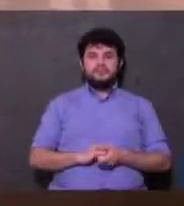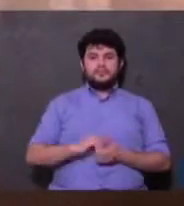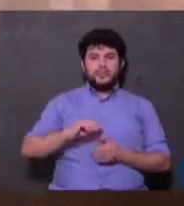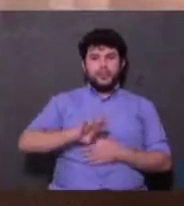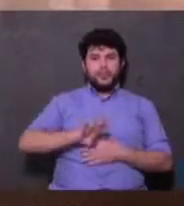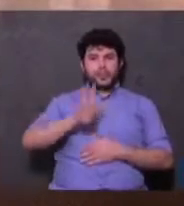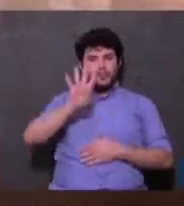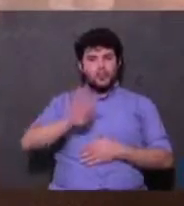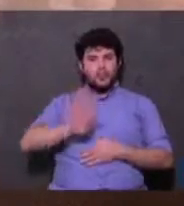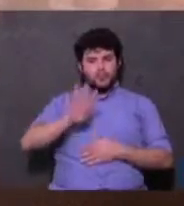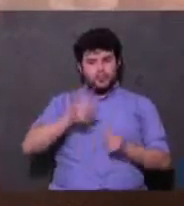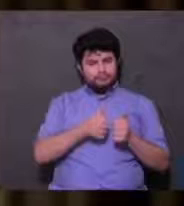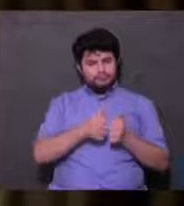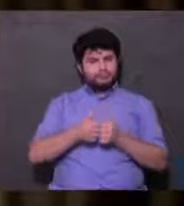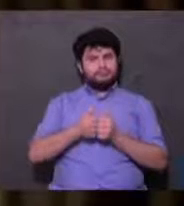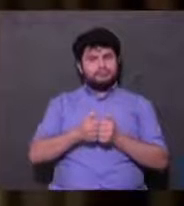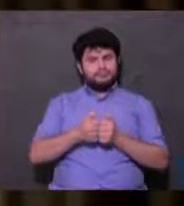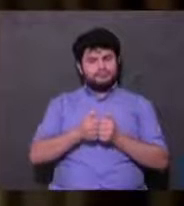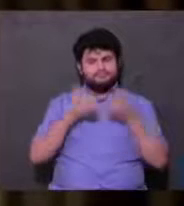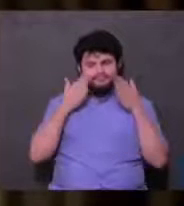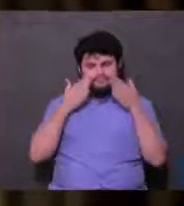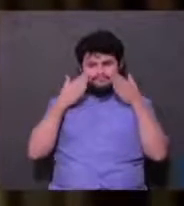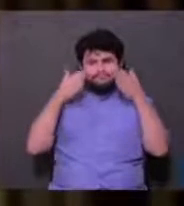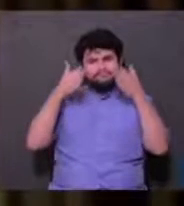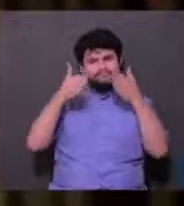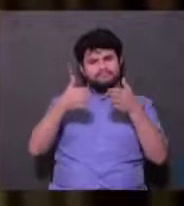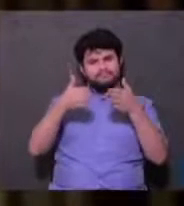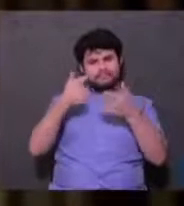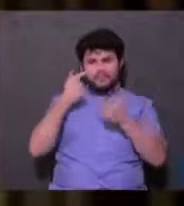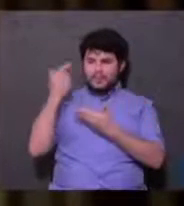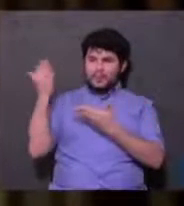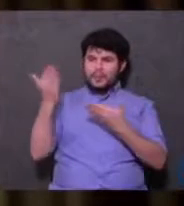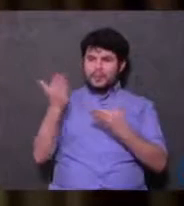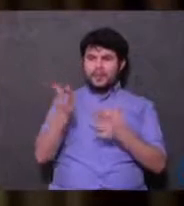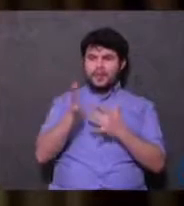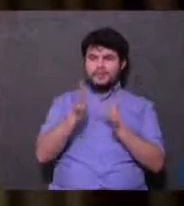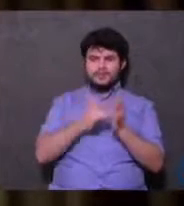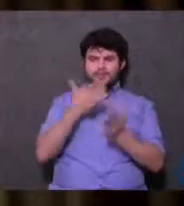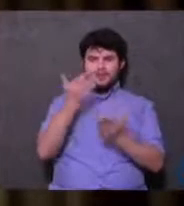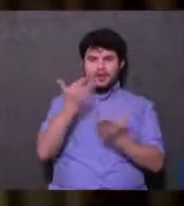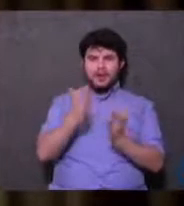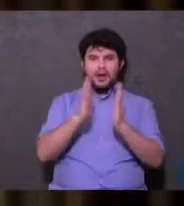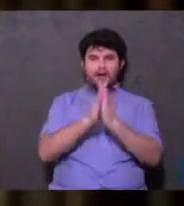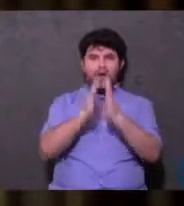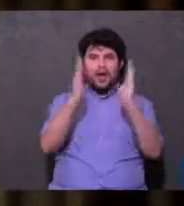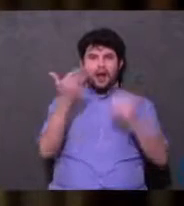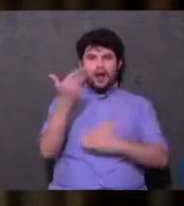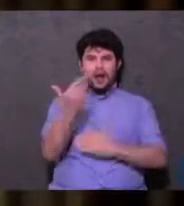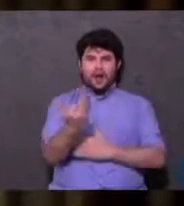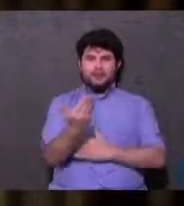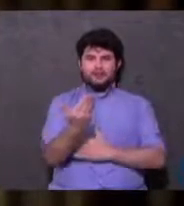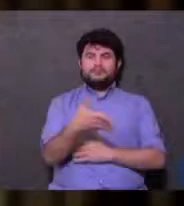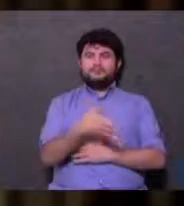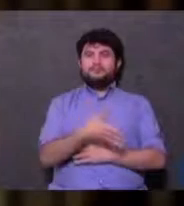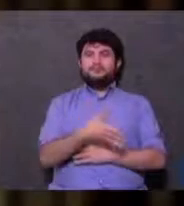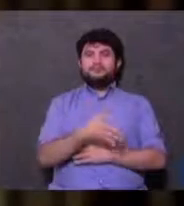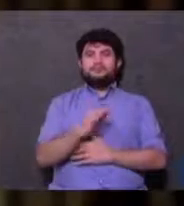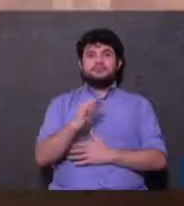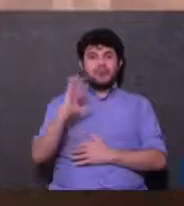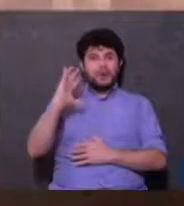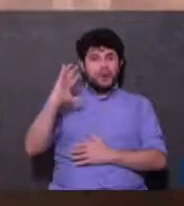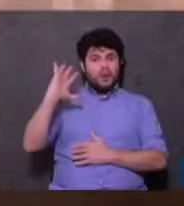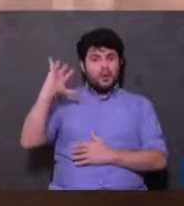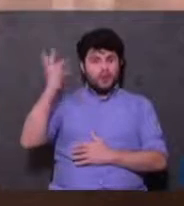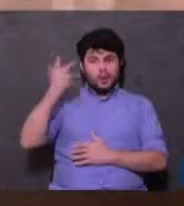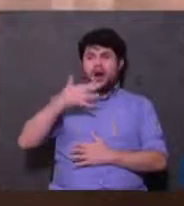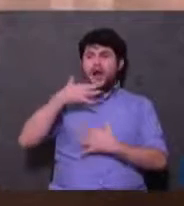Quarto mistério, meditamos na apresentação de Jesus no templo. When 8 days were